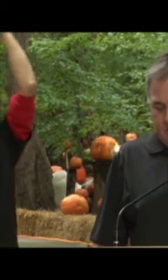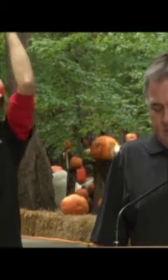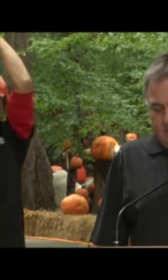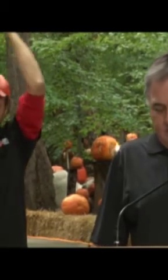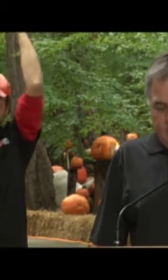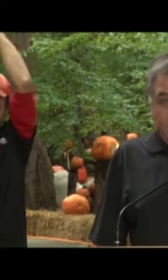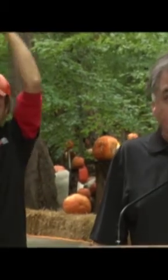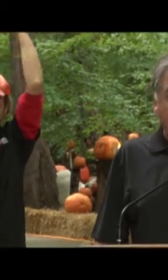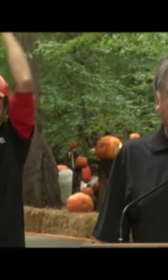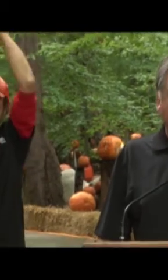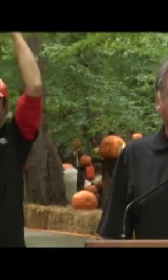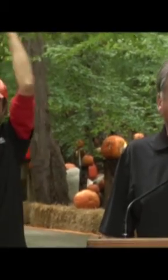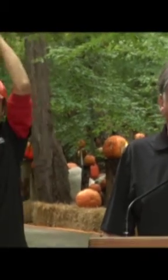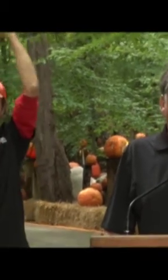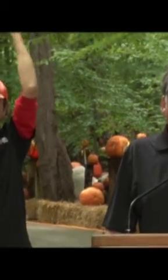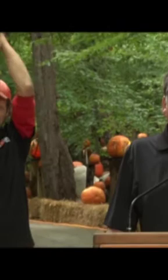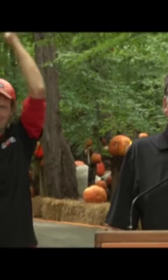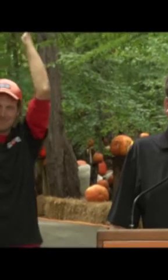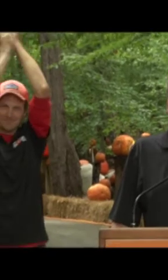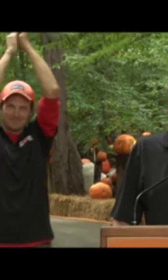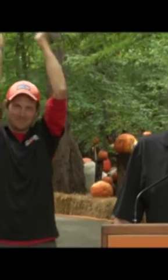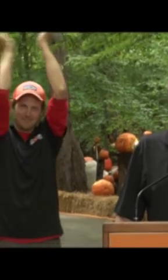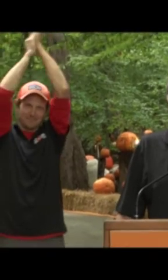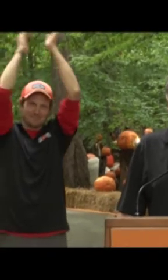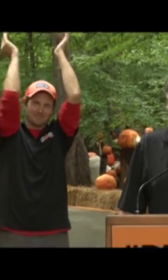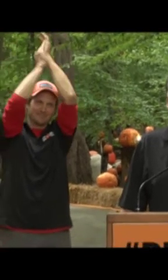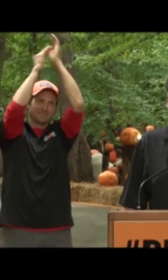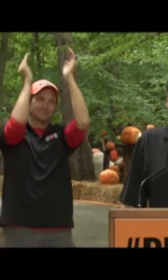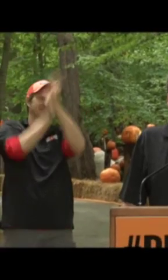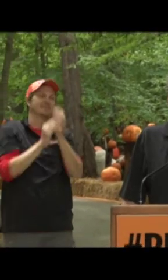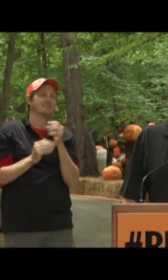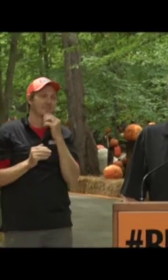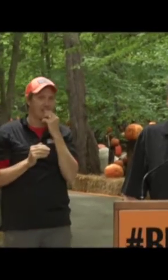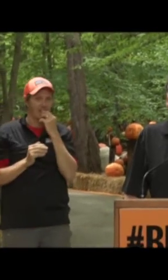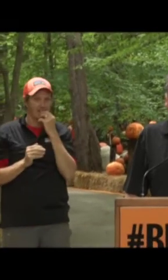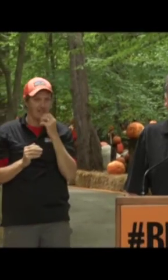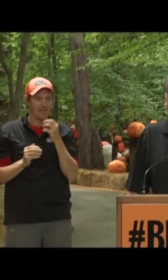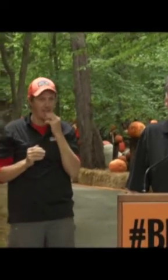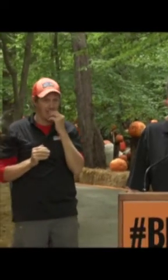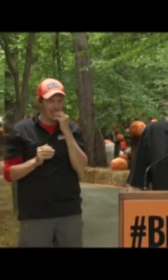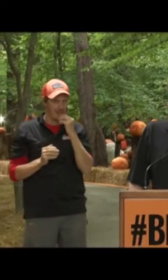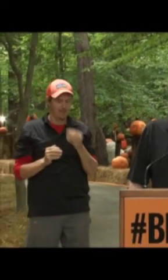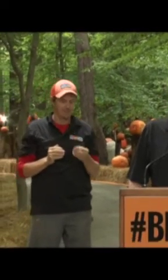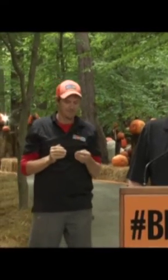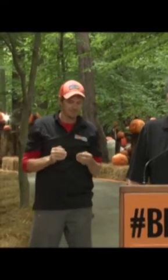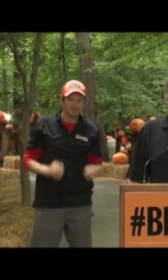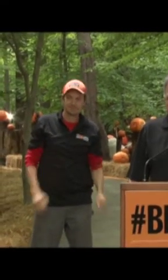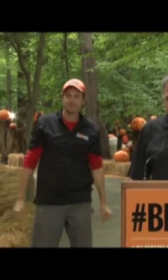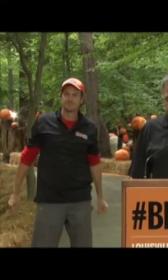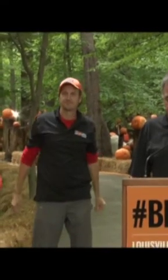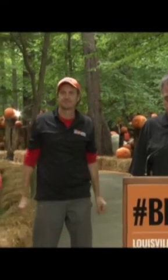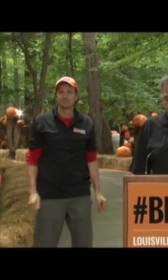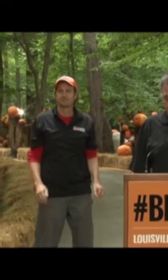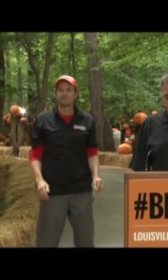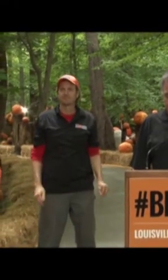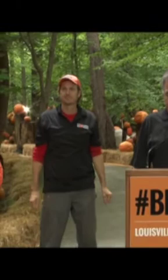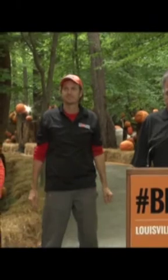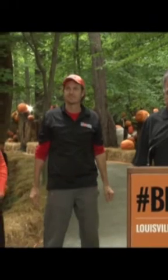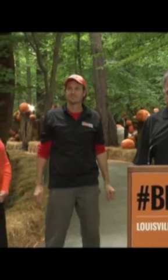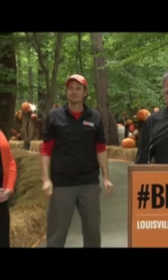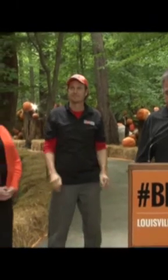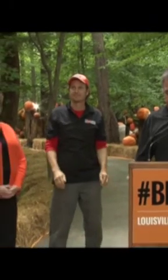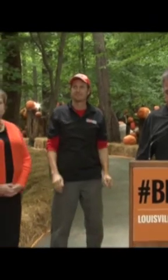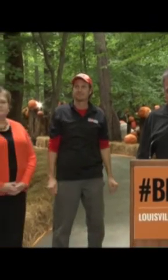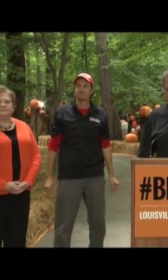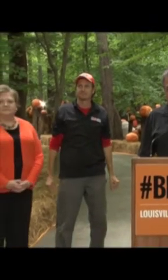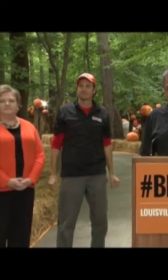Tim, Erica, Director Ghost, Assistant Director Ben Johnson,